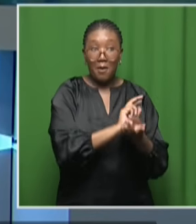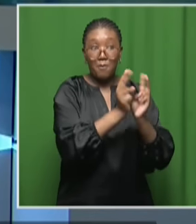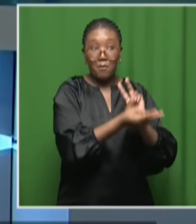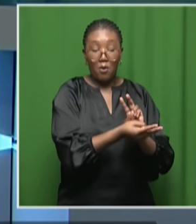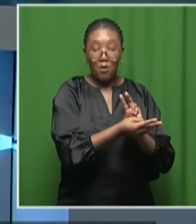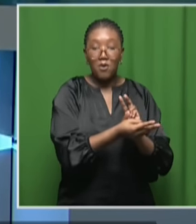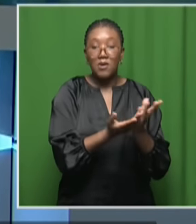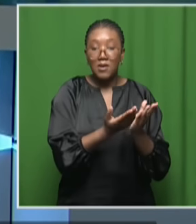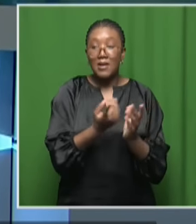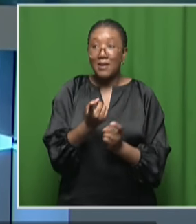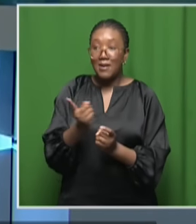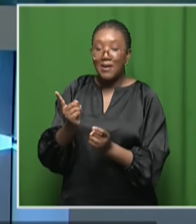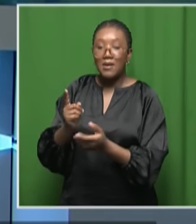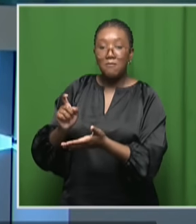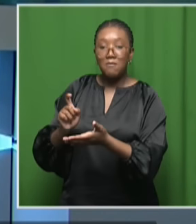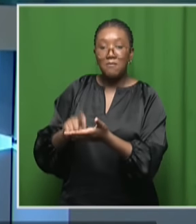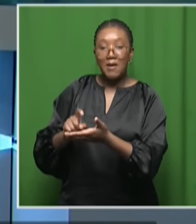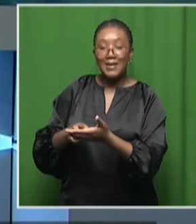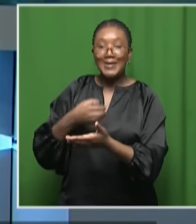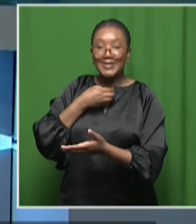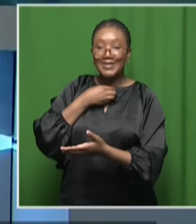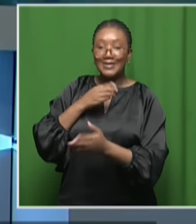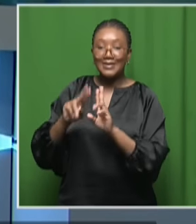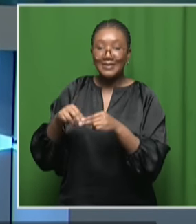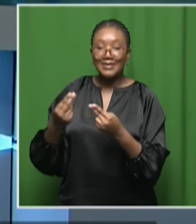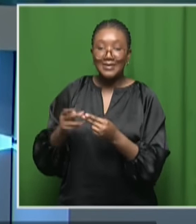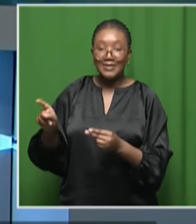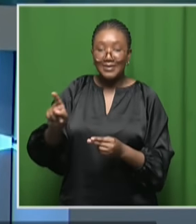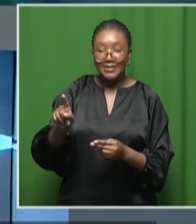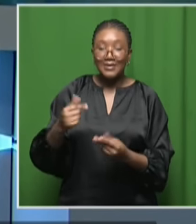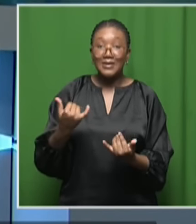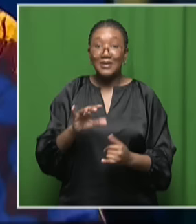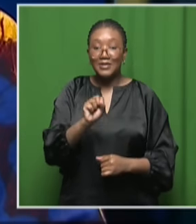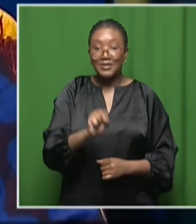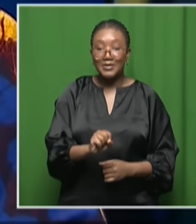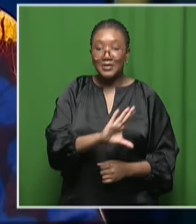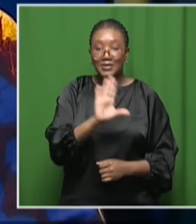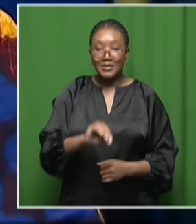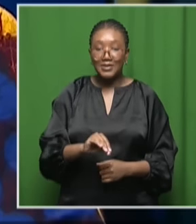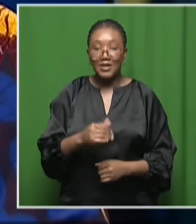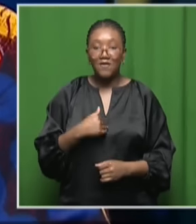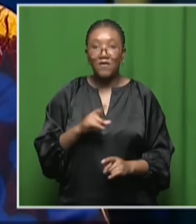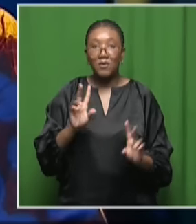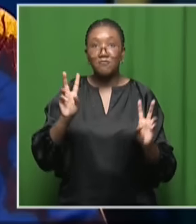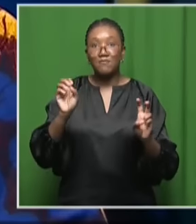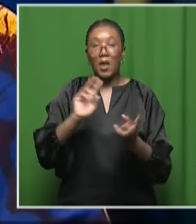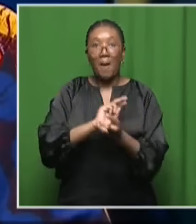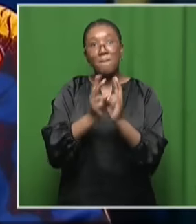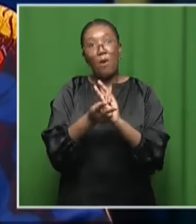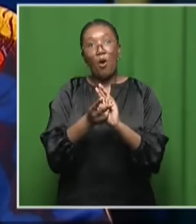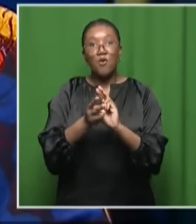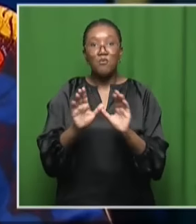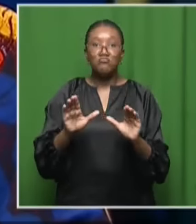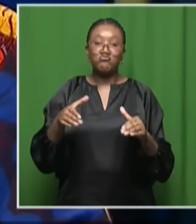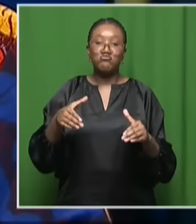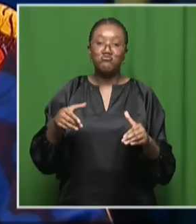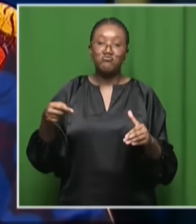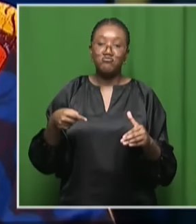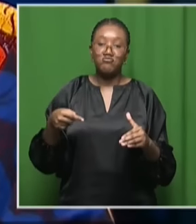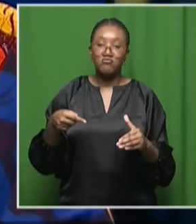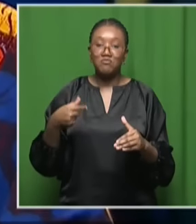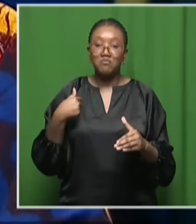debtor nations, and South Africa setting up a borrowers club, so to speak, to be able to